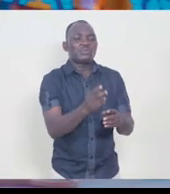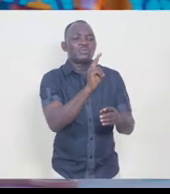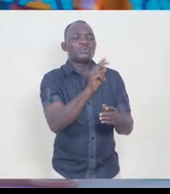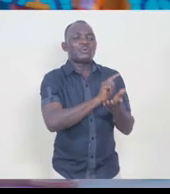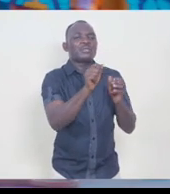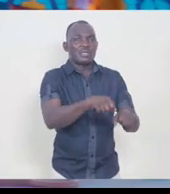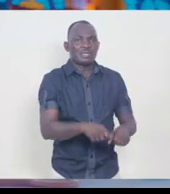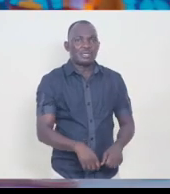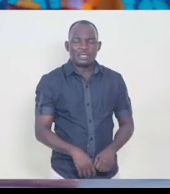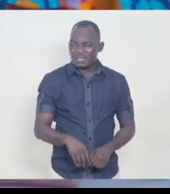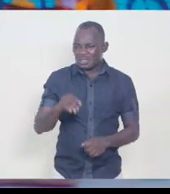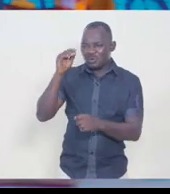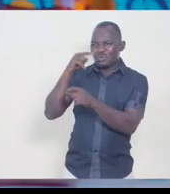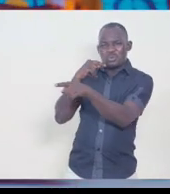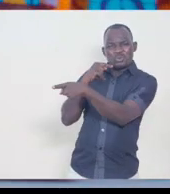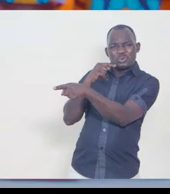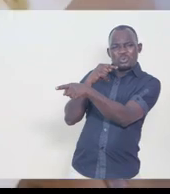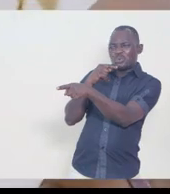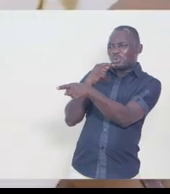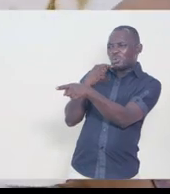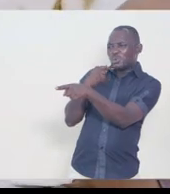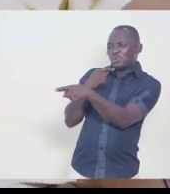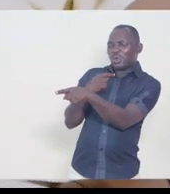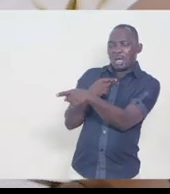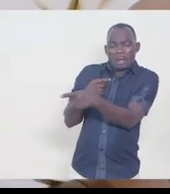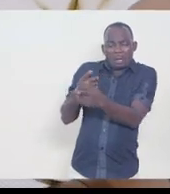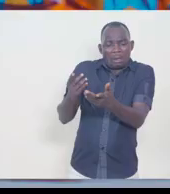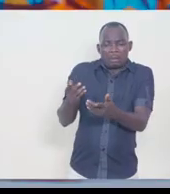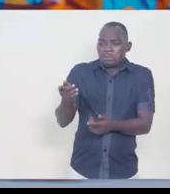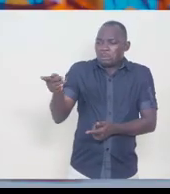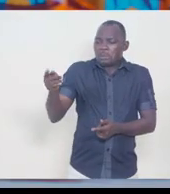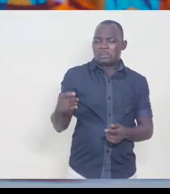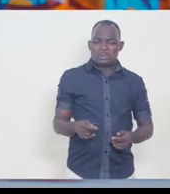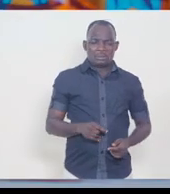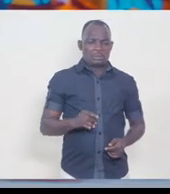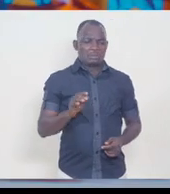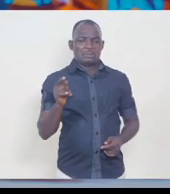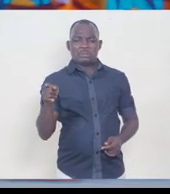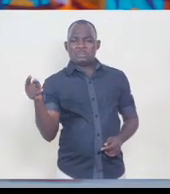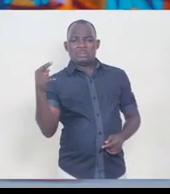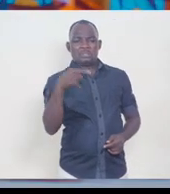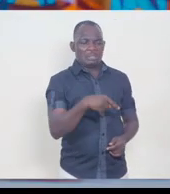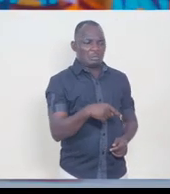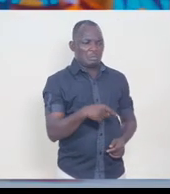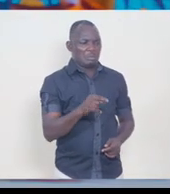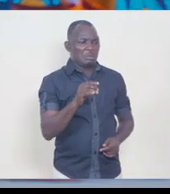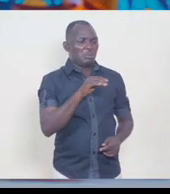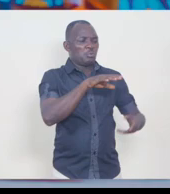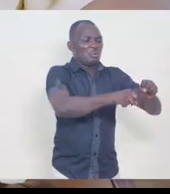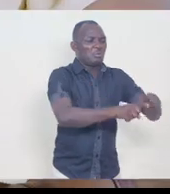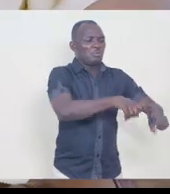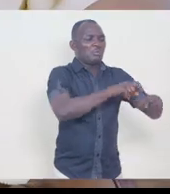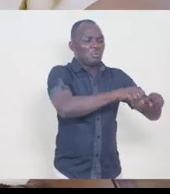Grandma. Yes? Who is this? Oh, she says she wants to. She has come. She wants to help